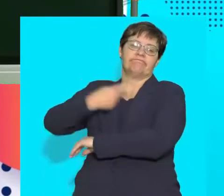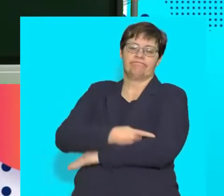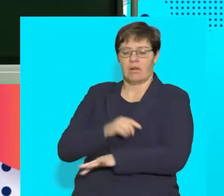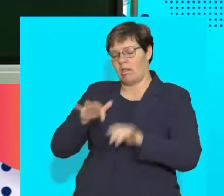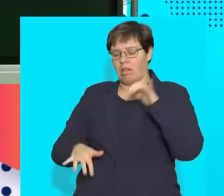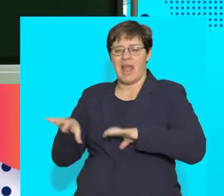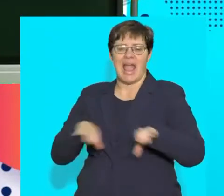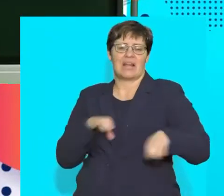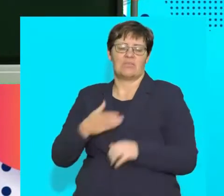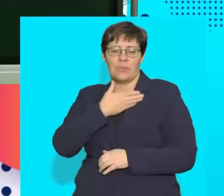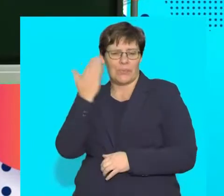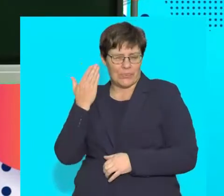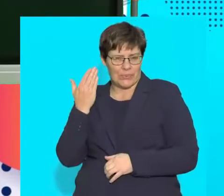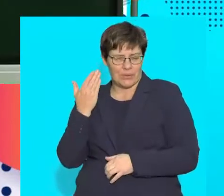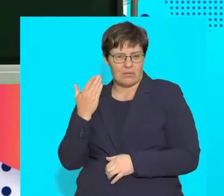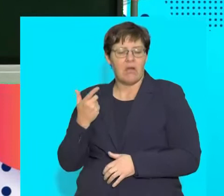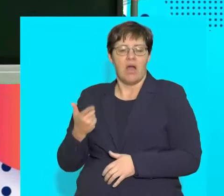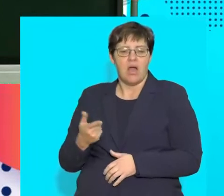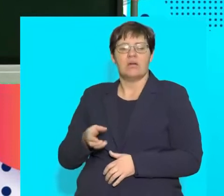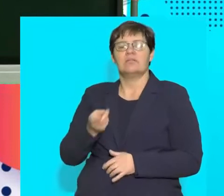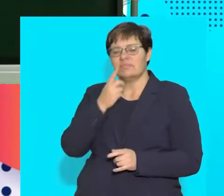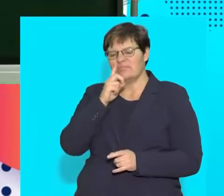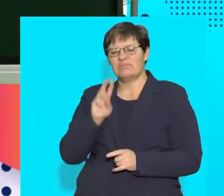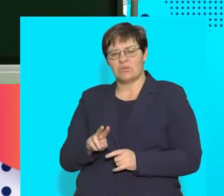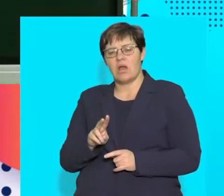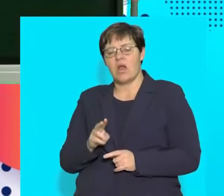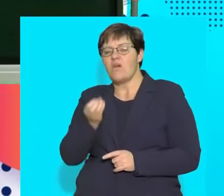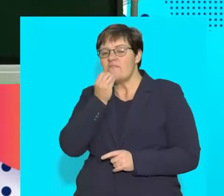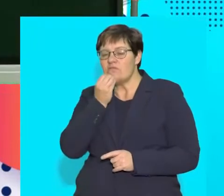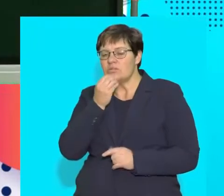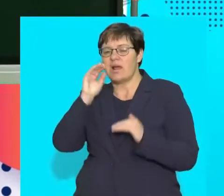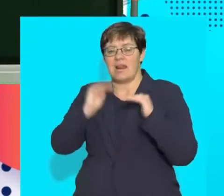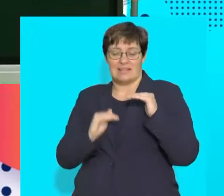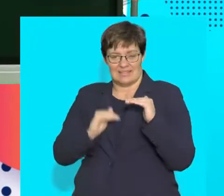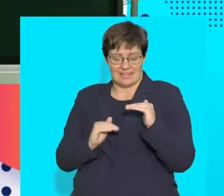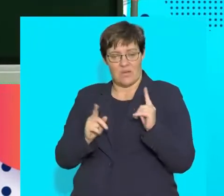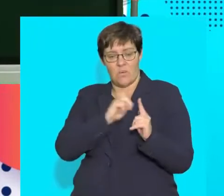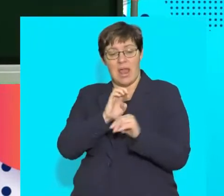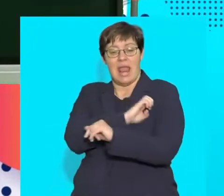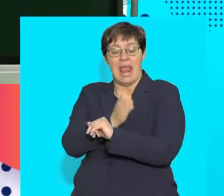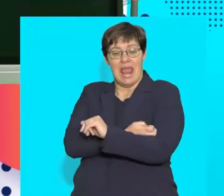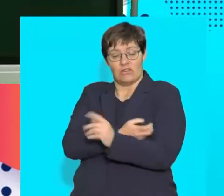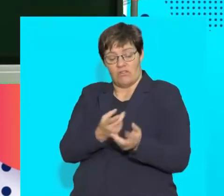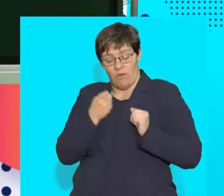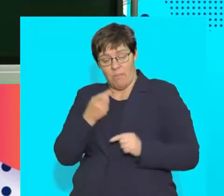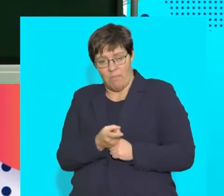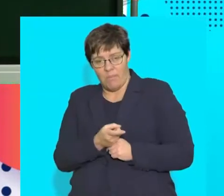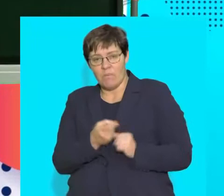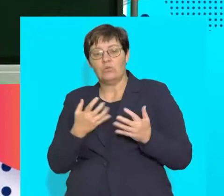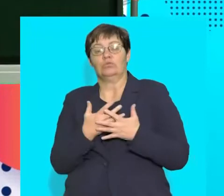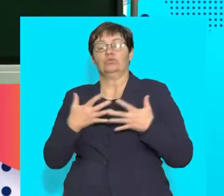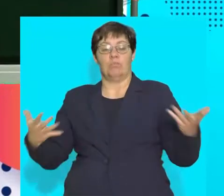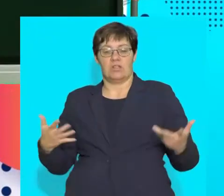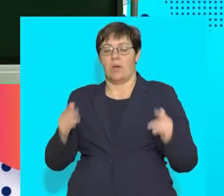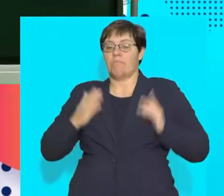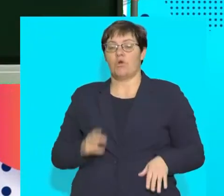as you are as doing physical labor, you would have to look at the food intake to ensure that the energy that you get from that is not